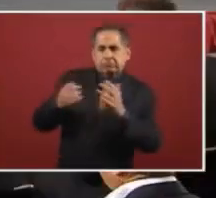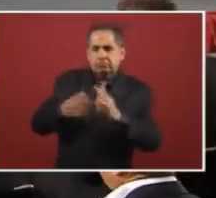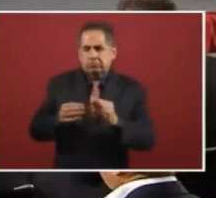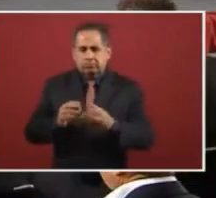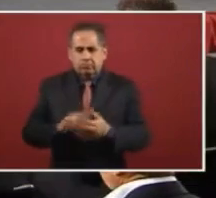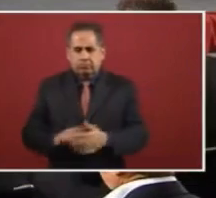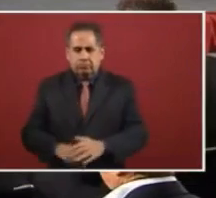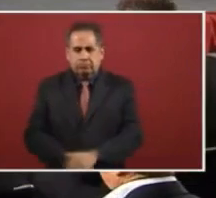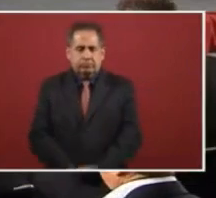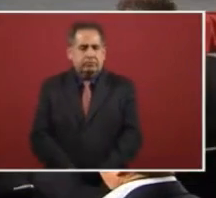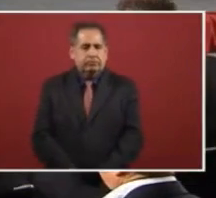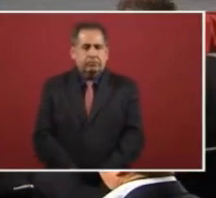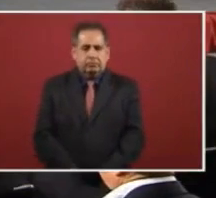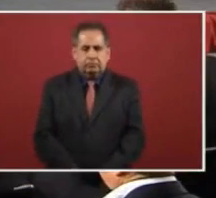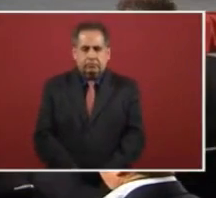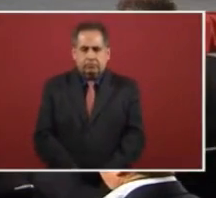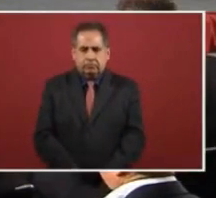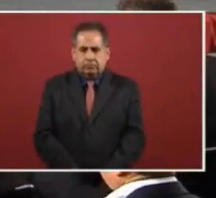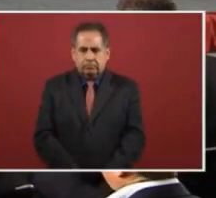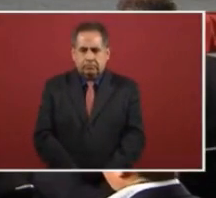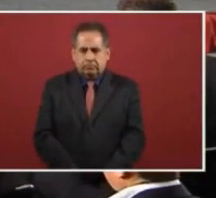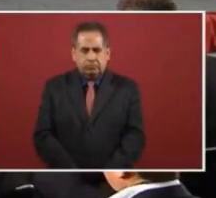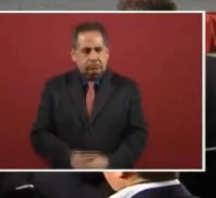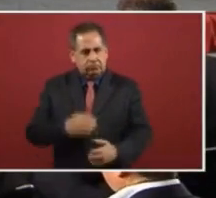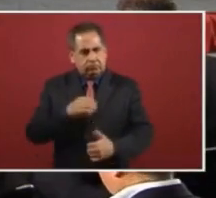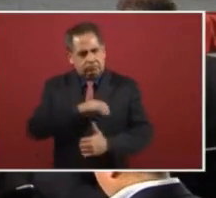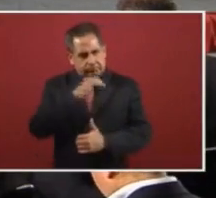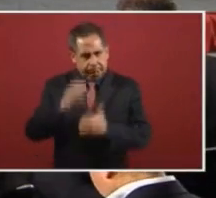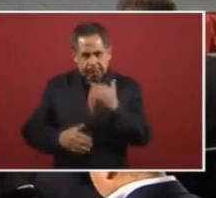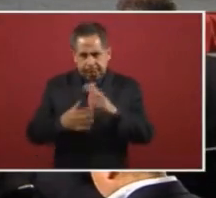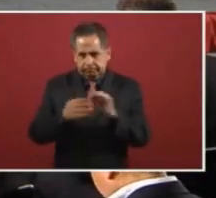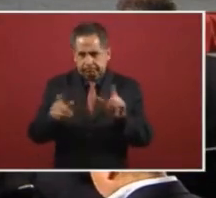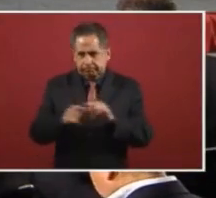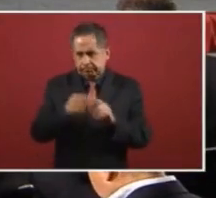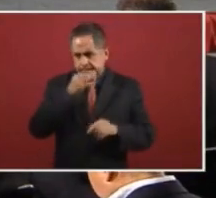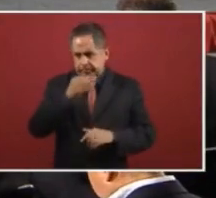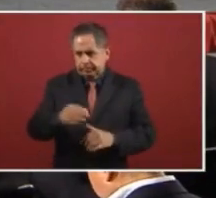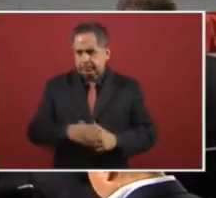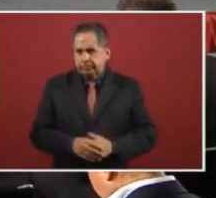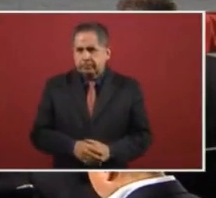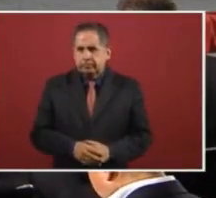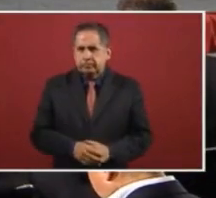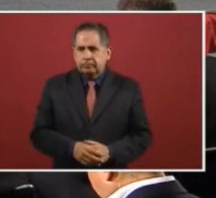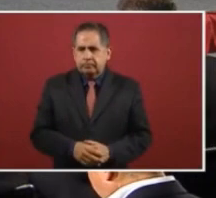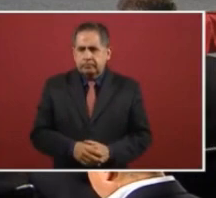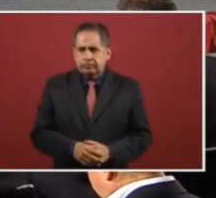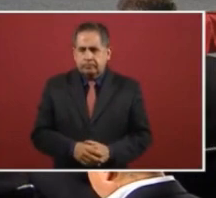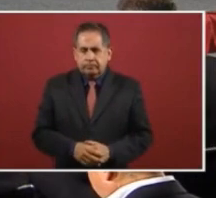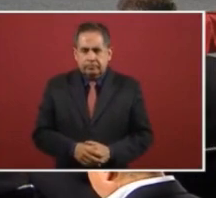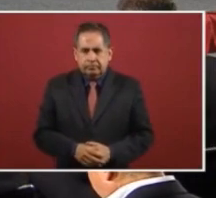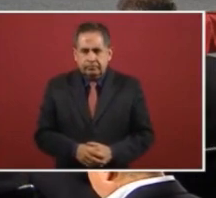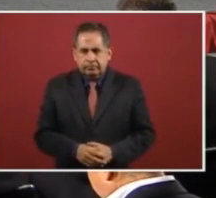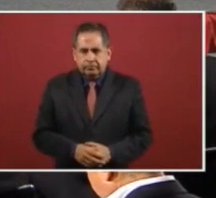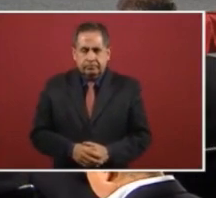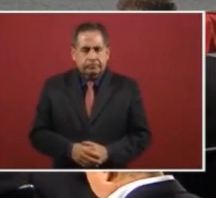a process of abuse. And I end this